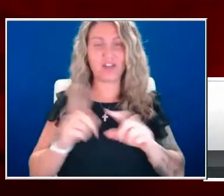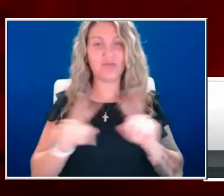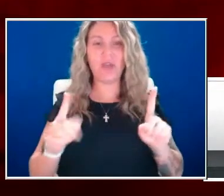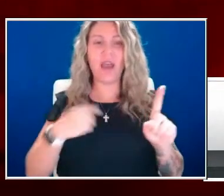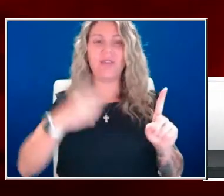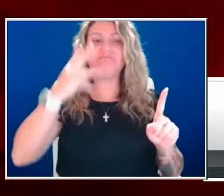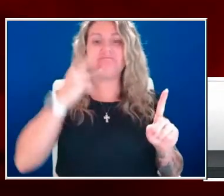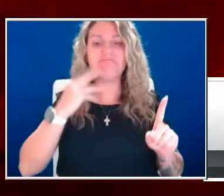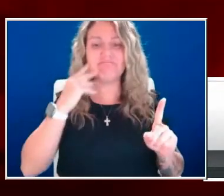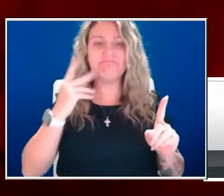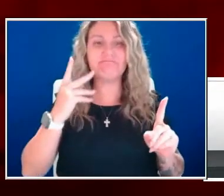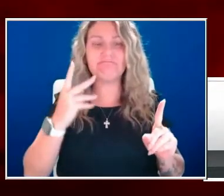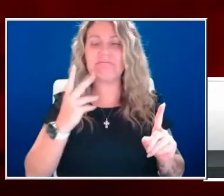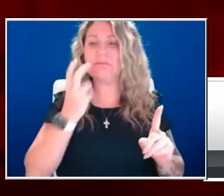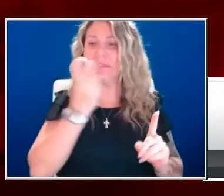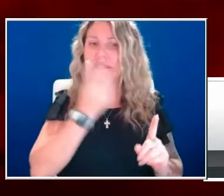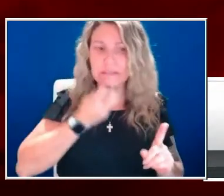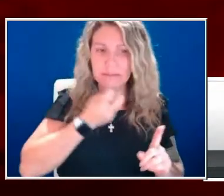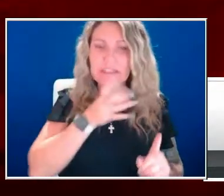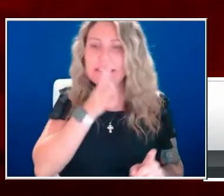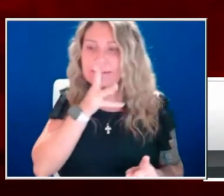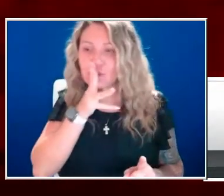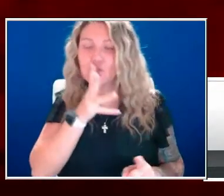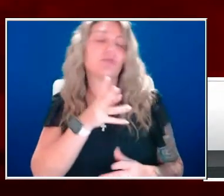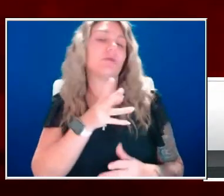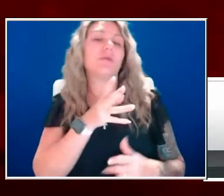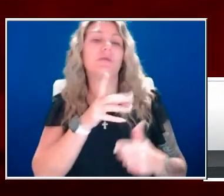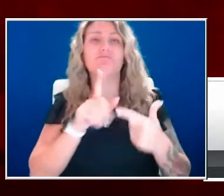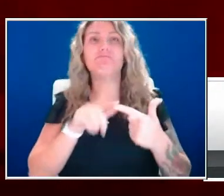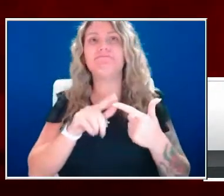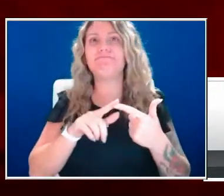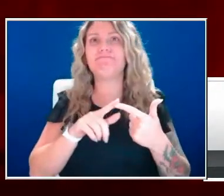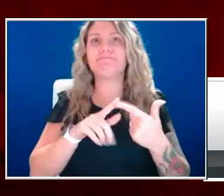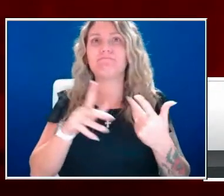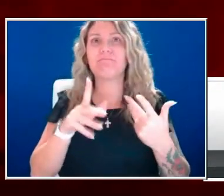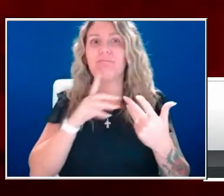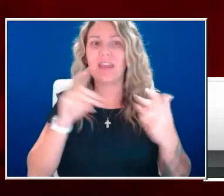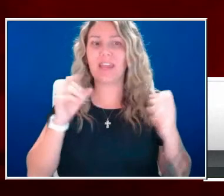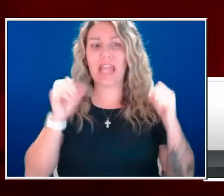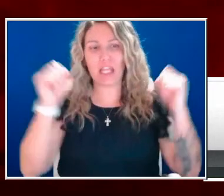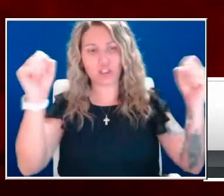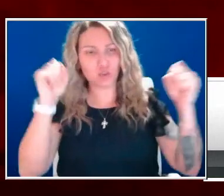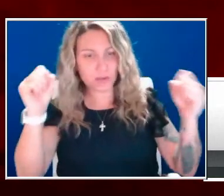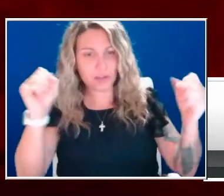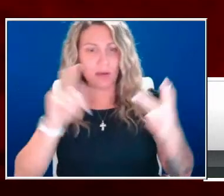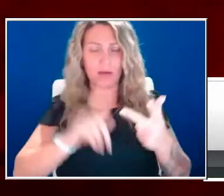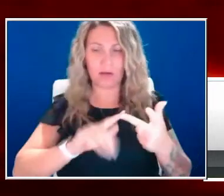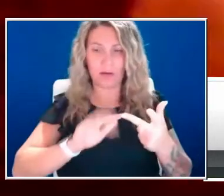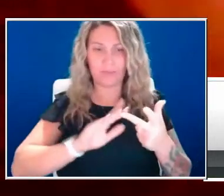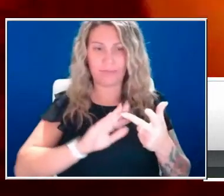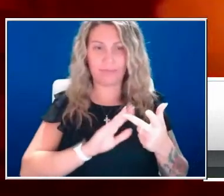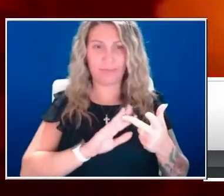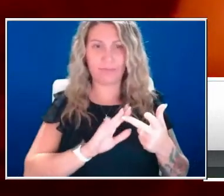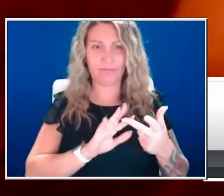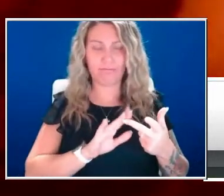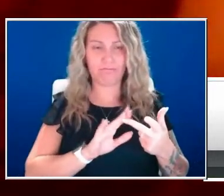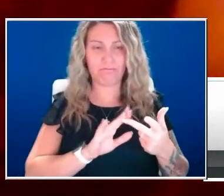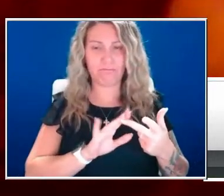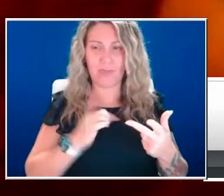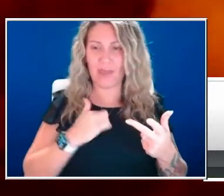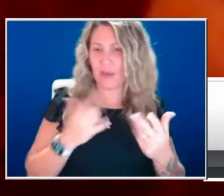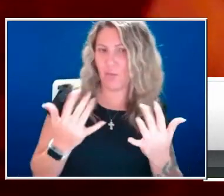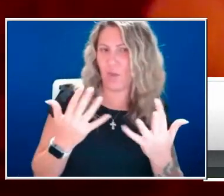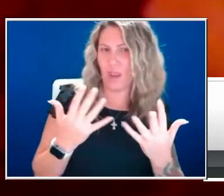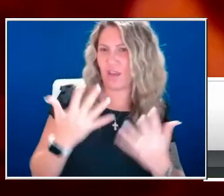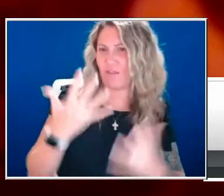the speech and the exercise thing, and I'm waiting 5